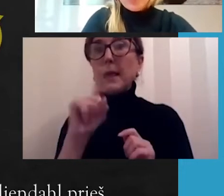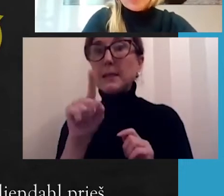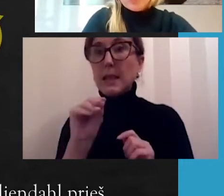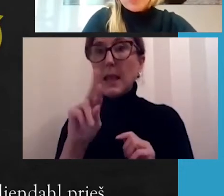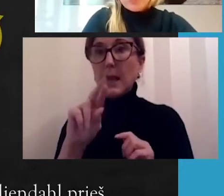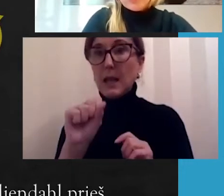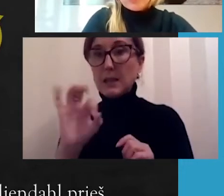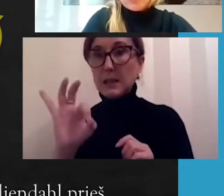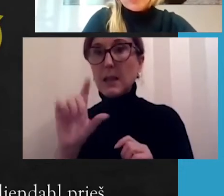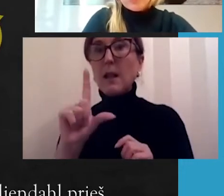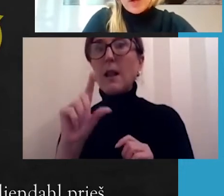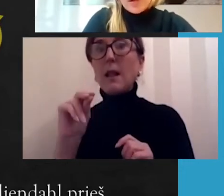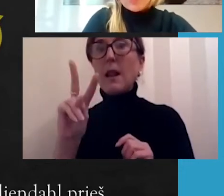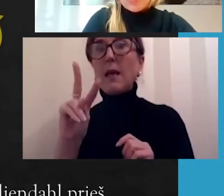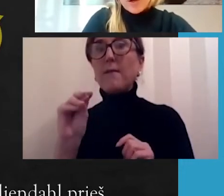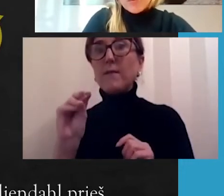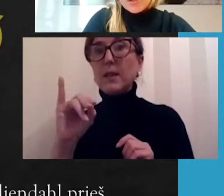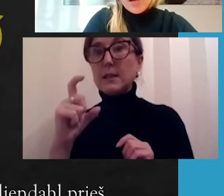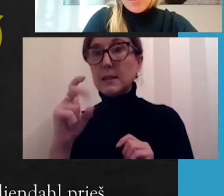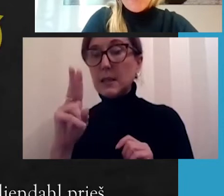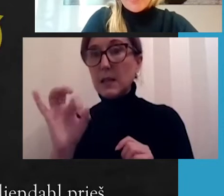right of expression ends there.